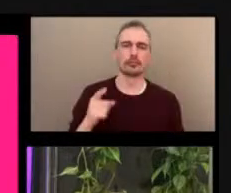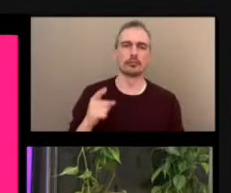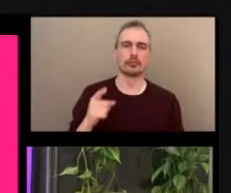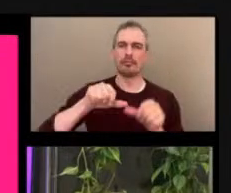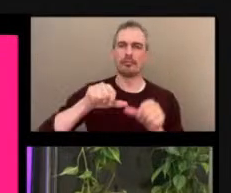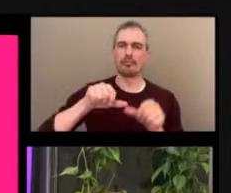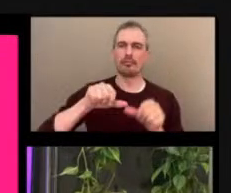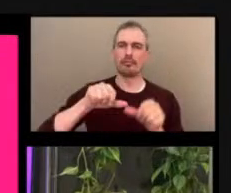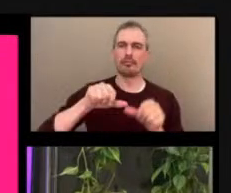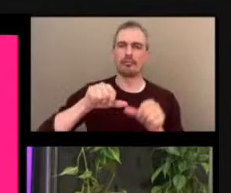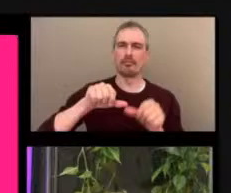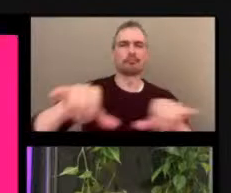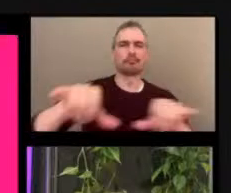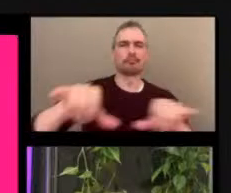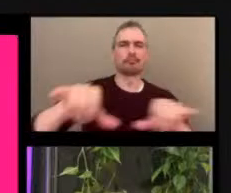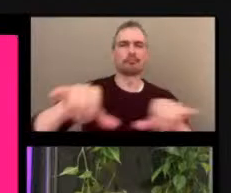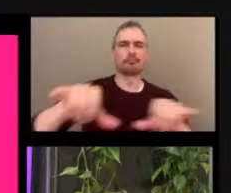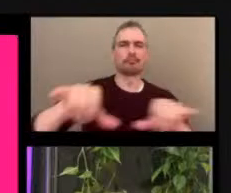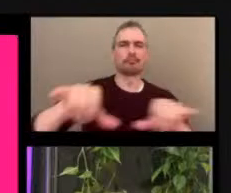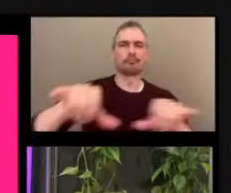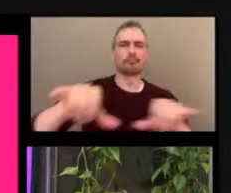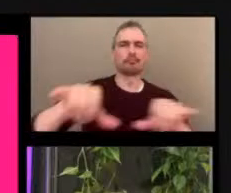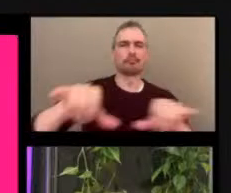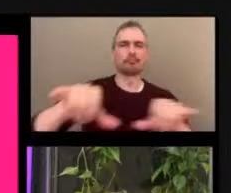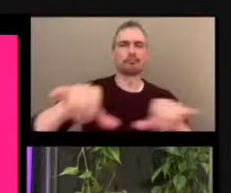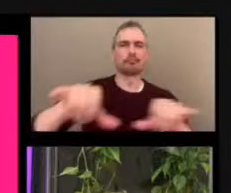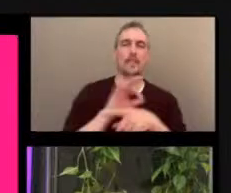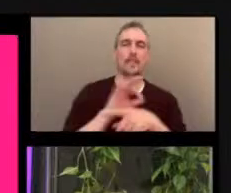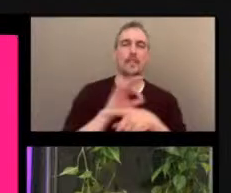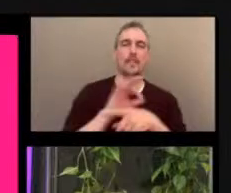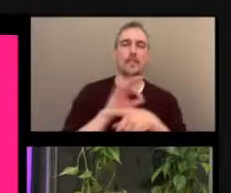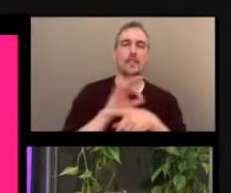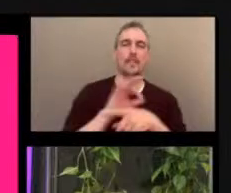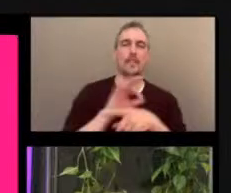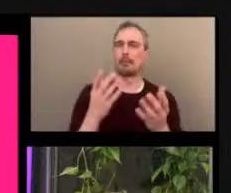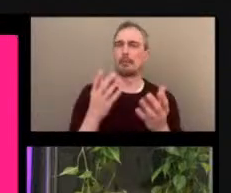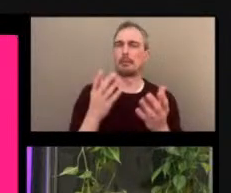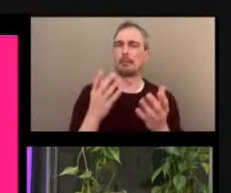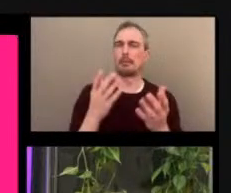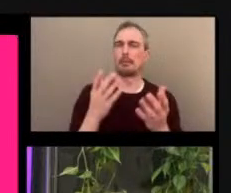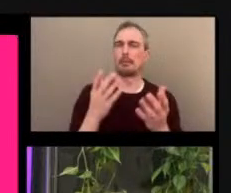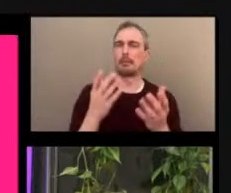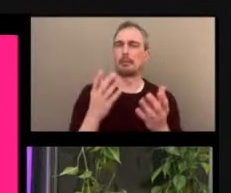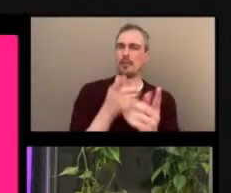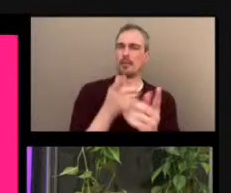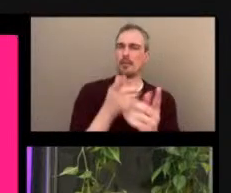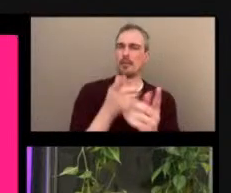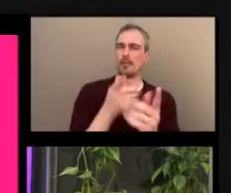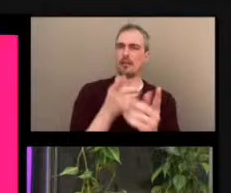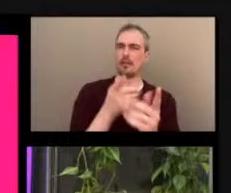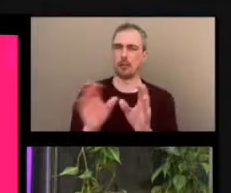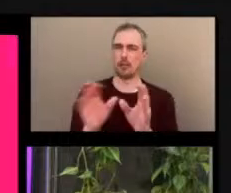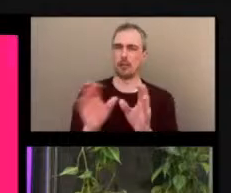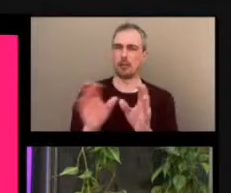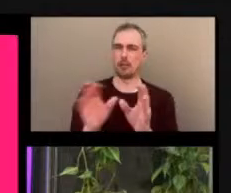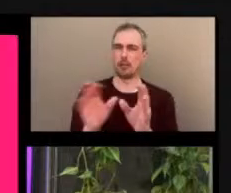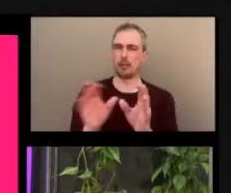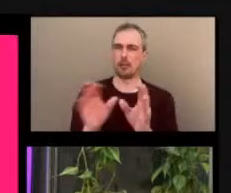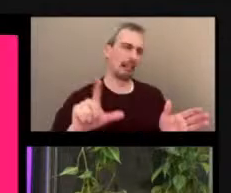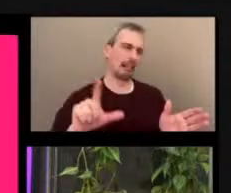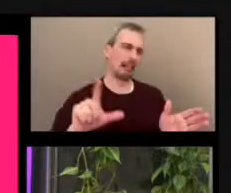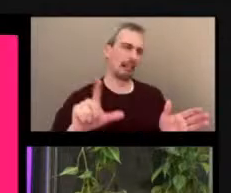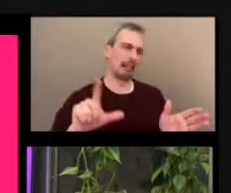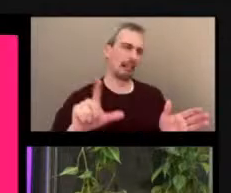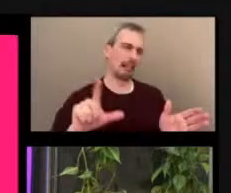point should really involve shifting sort of well left of the development phase into UX research and UI design. So again,